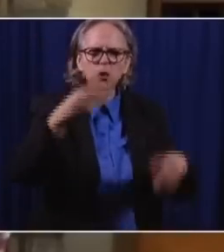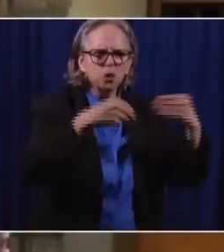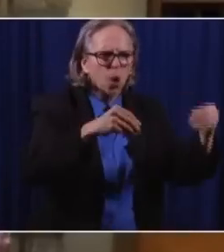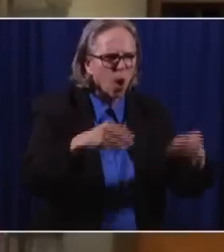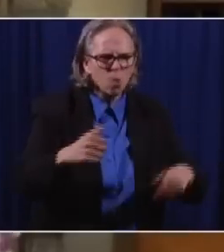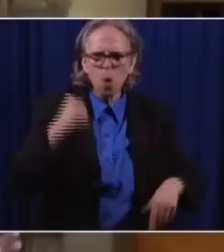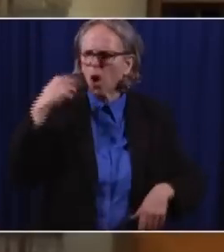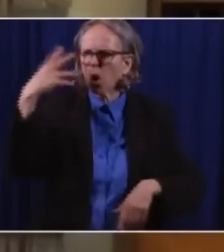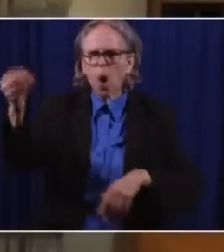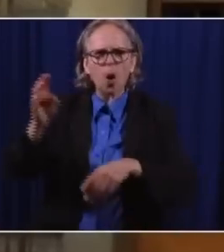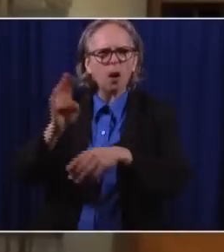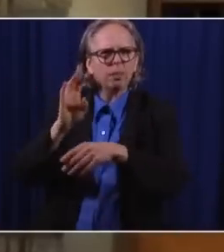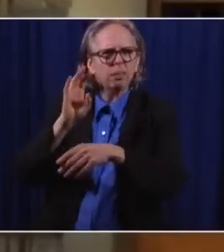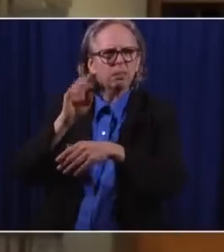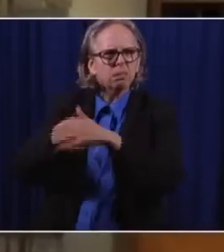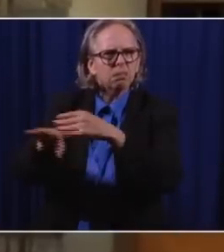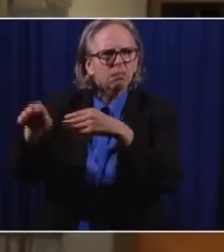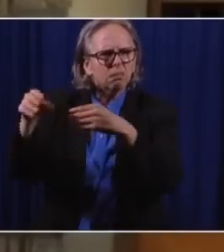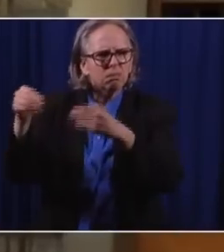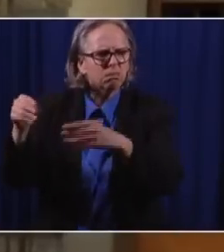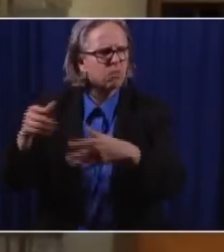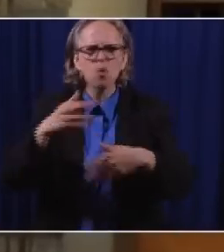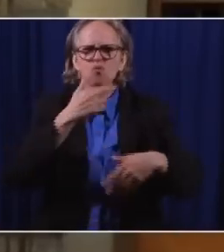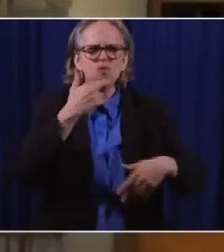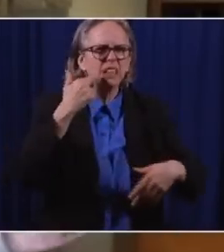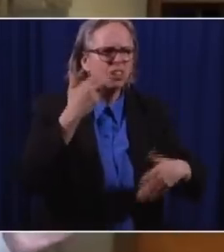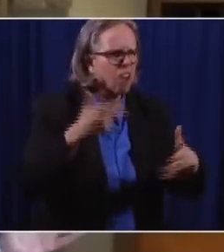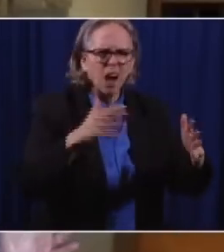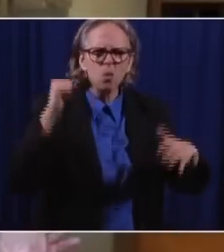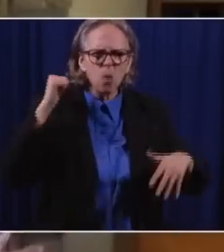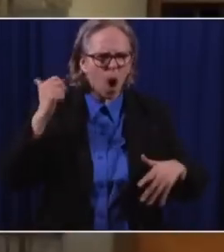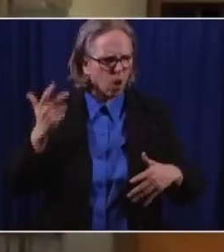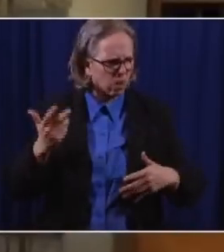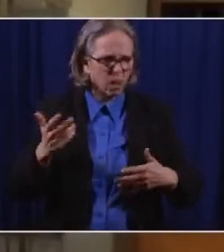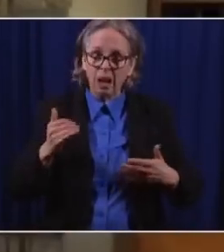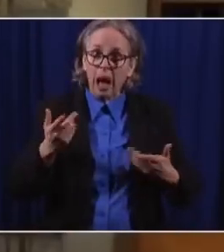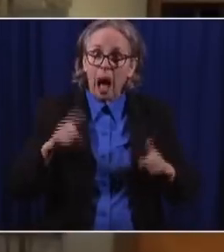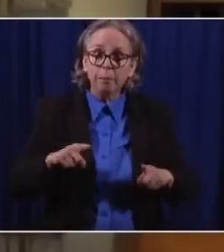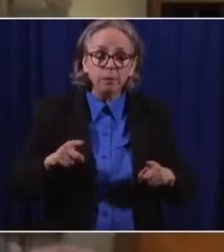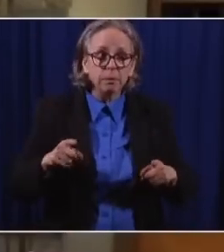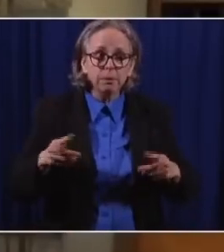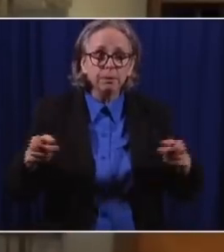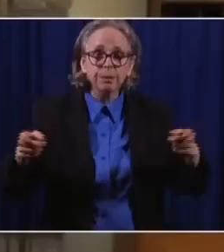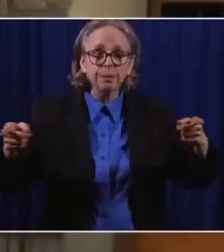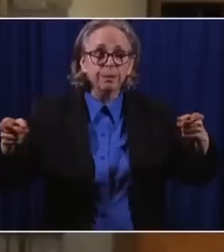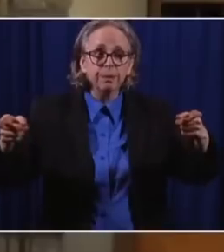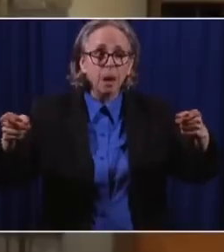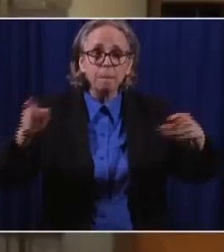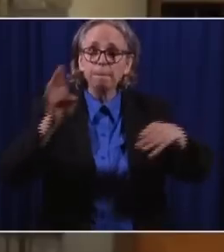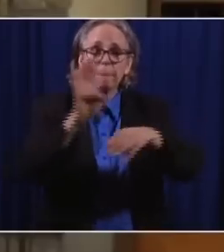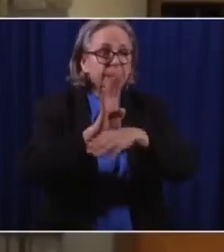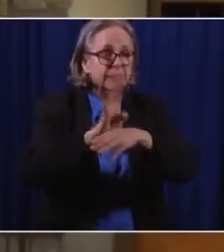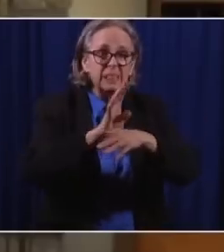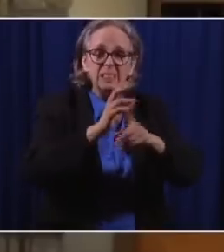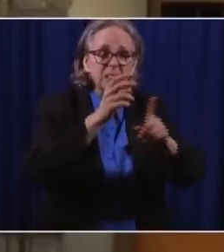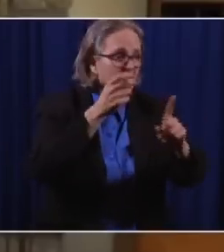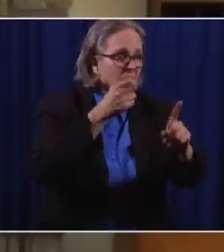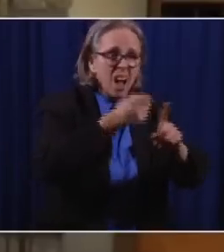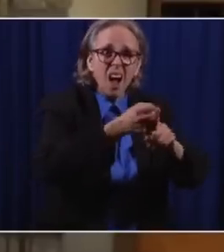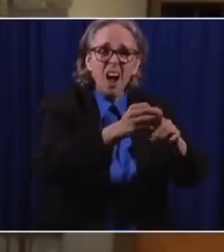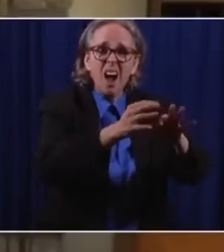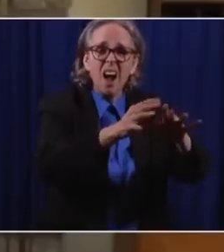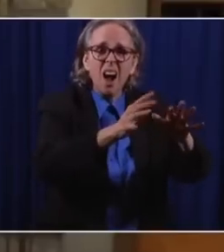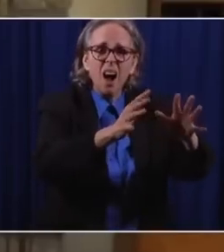to go to restaurants. And when that happens, doesn't matter what I order, people stop going. And so if